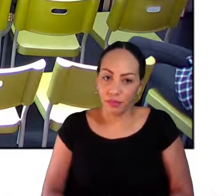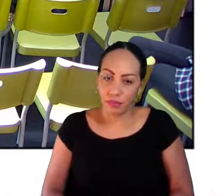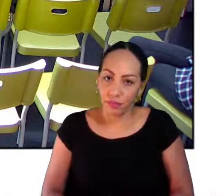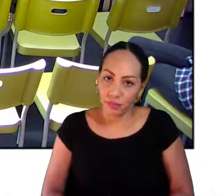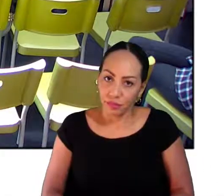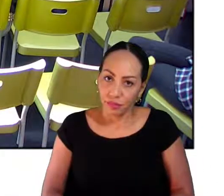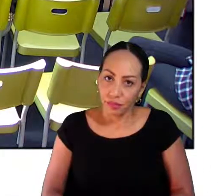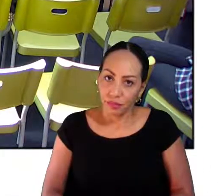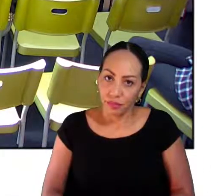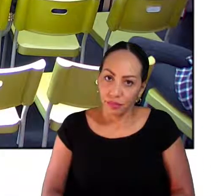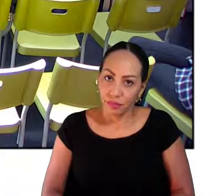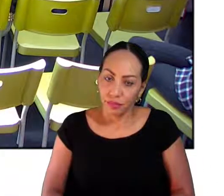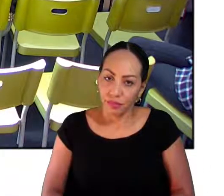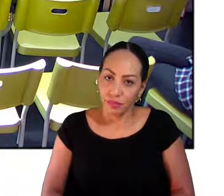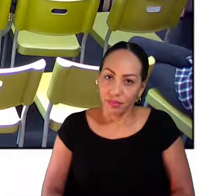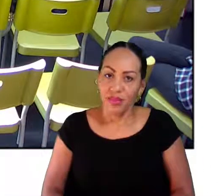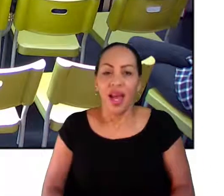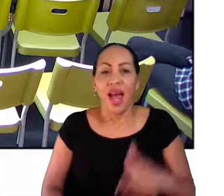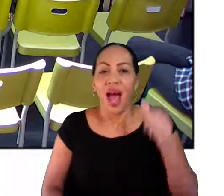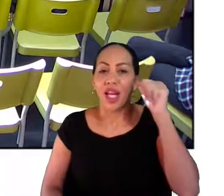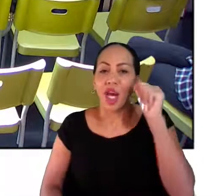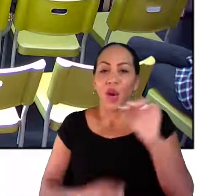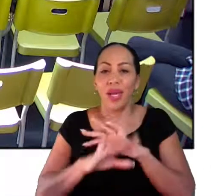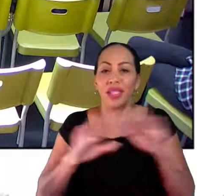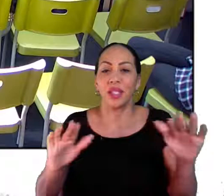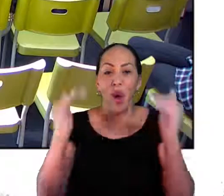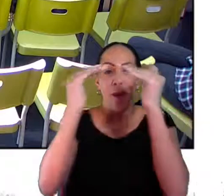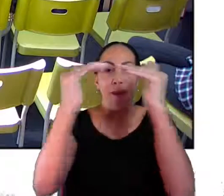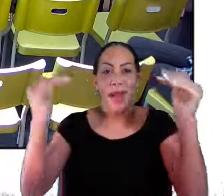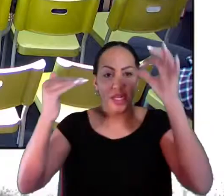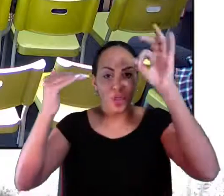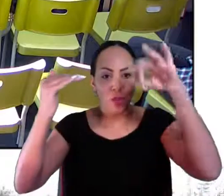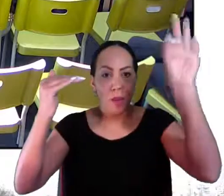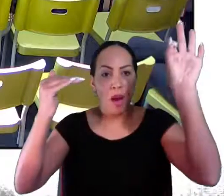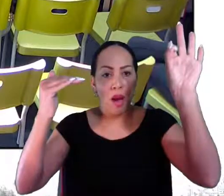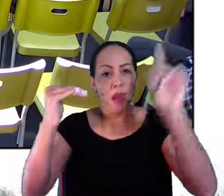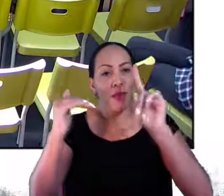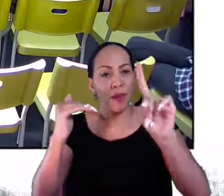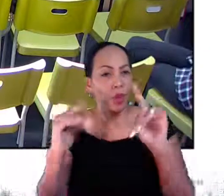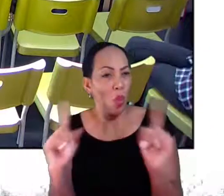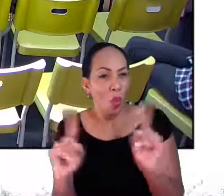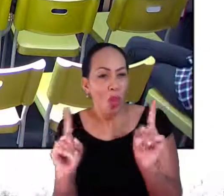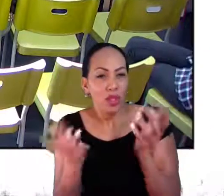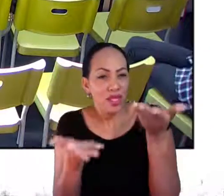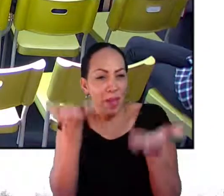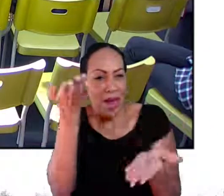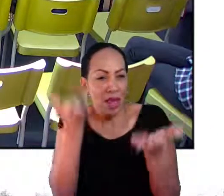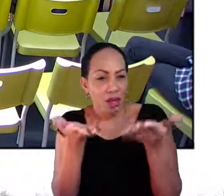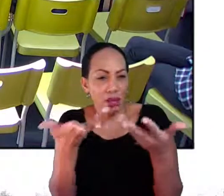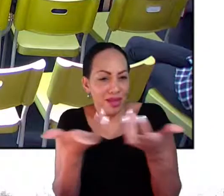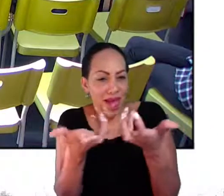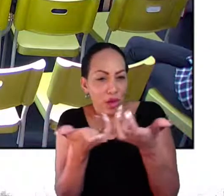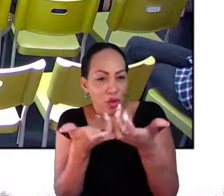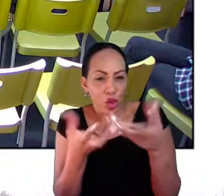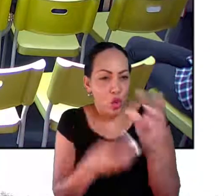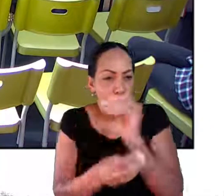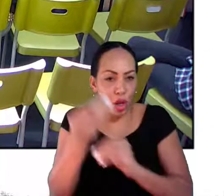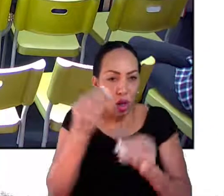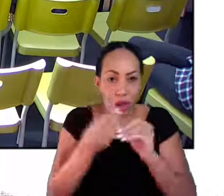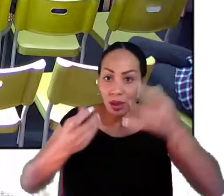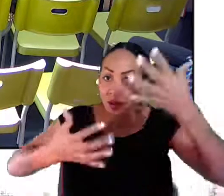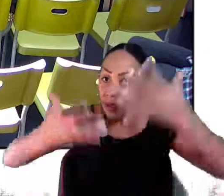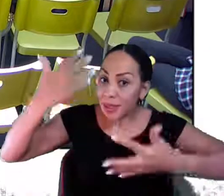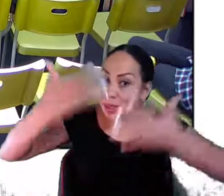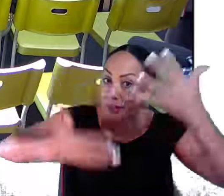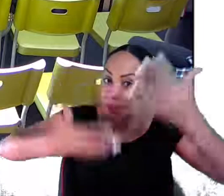I know it's not a benchmark thing, but what do you consider is like a good balance in these kind of things? Is it like statistical like